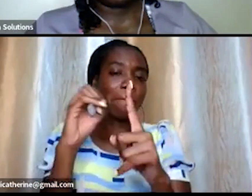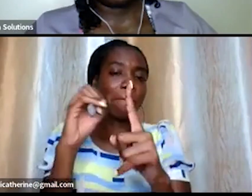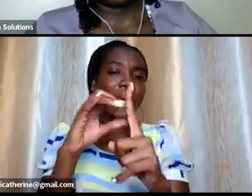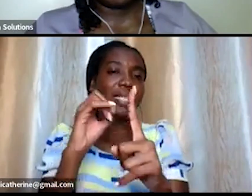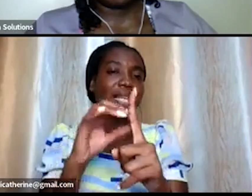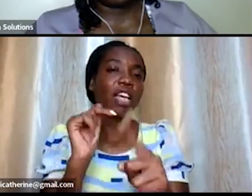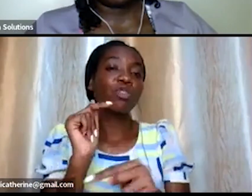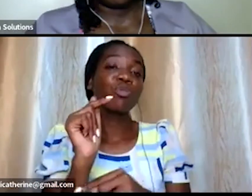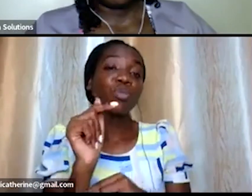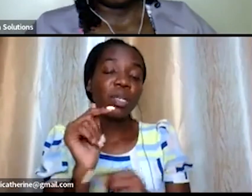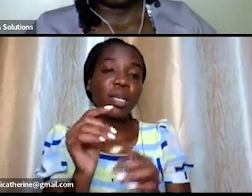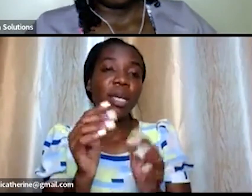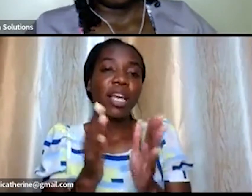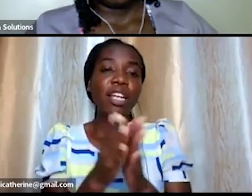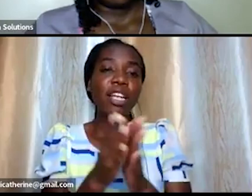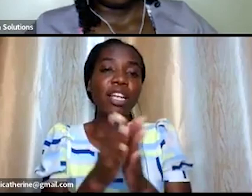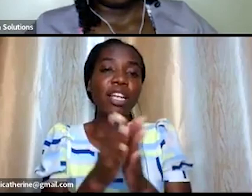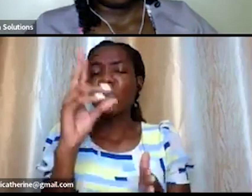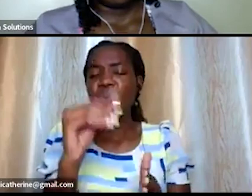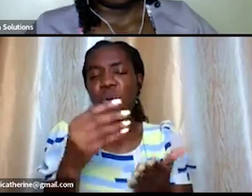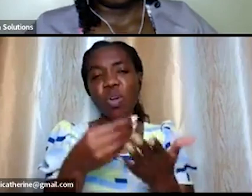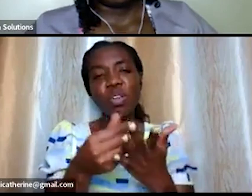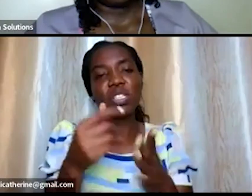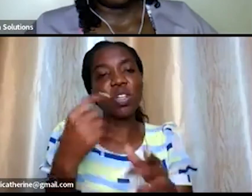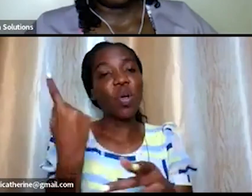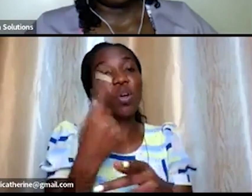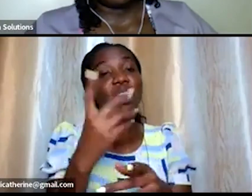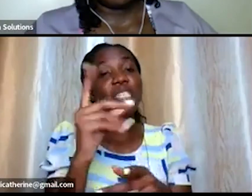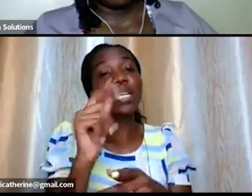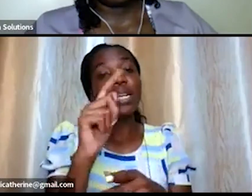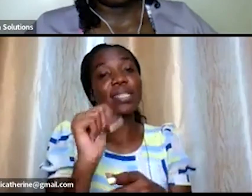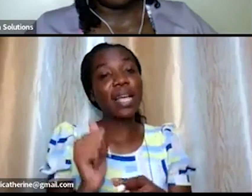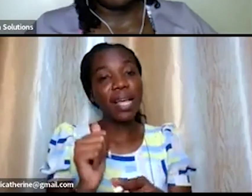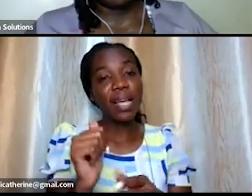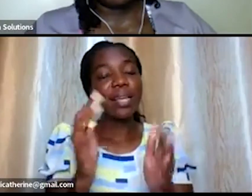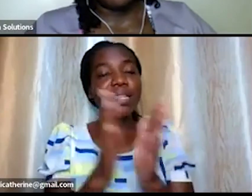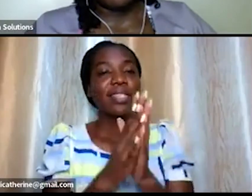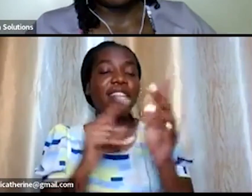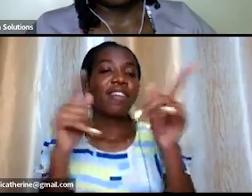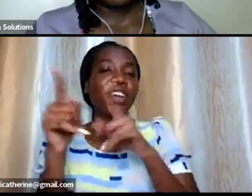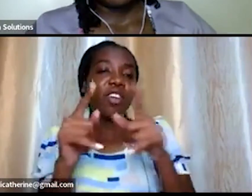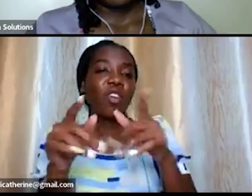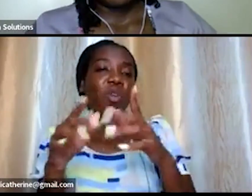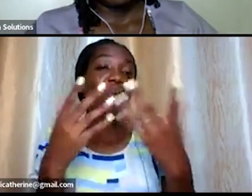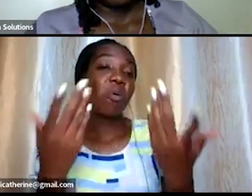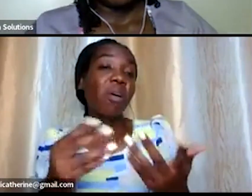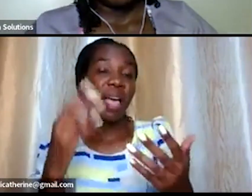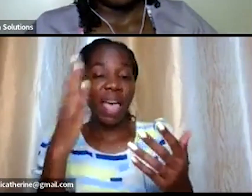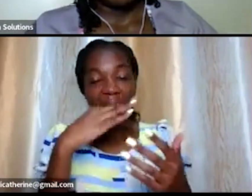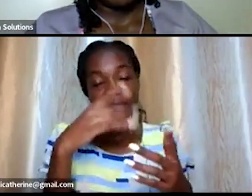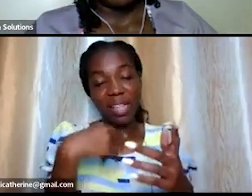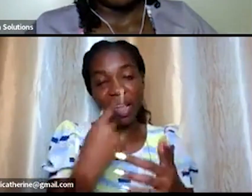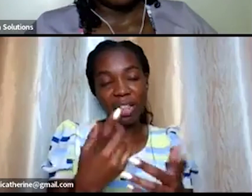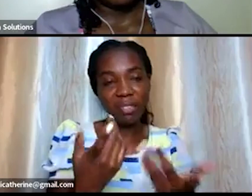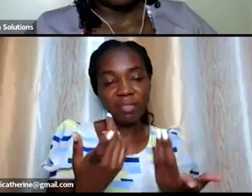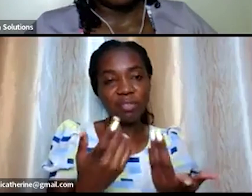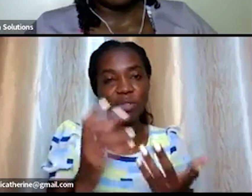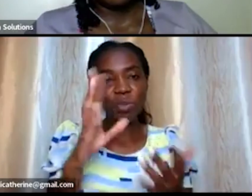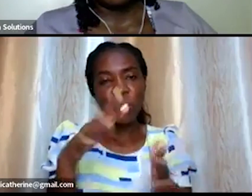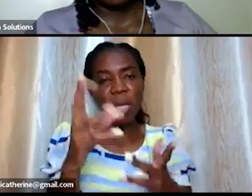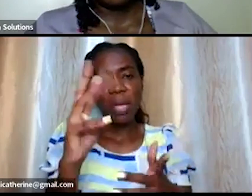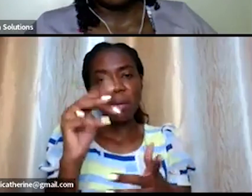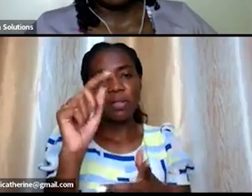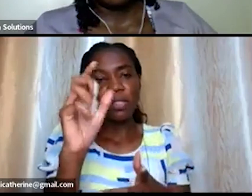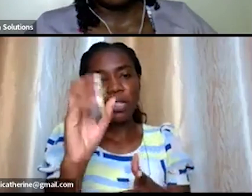at no cost except the cost of data that Safaricom or Airtel or MTN gives you, or Vodacom. So friends,